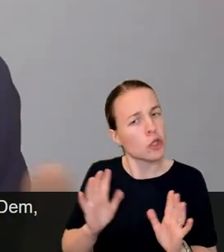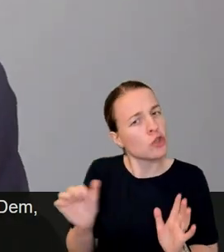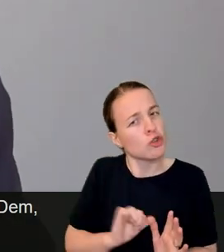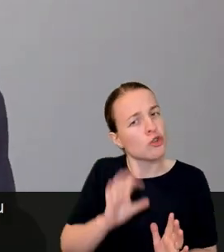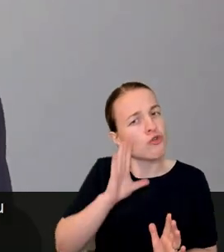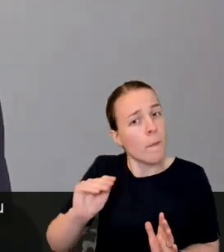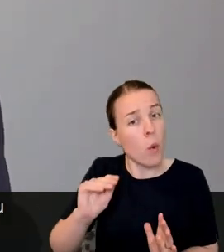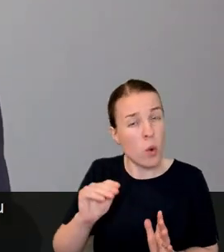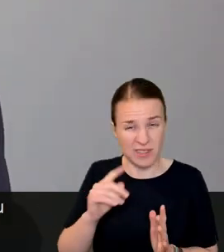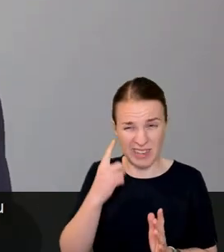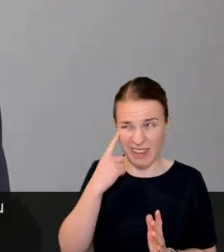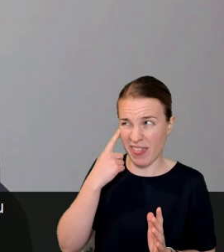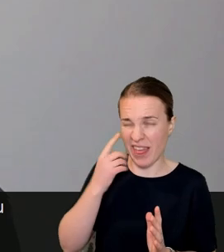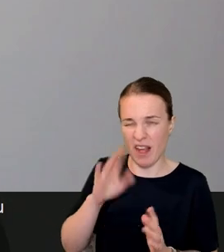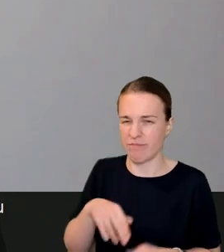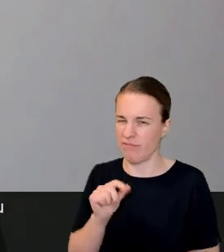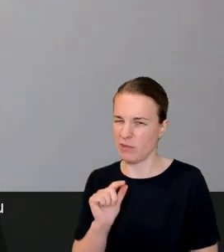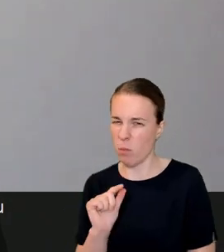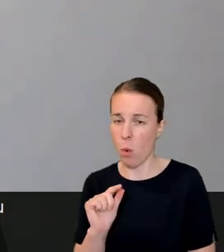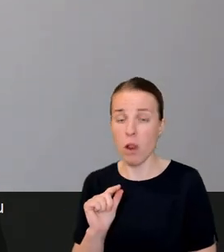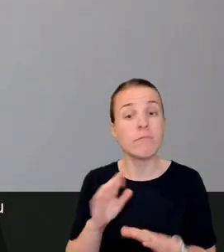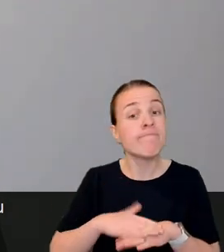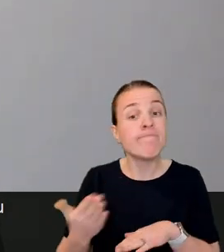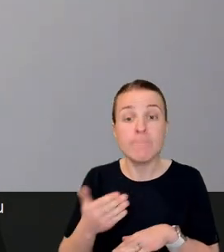it. We've worked with